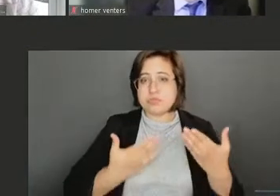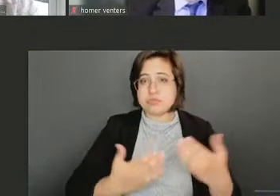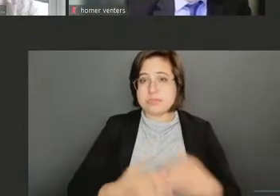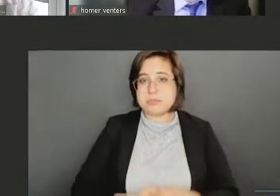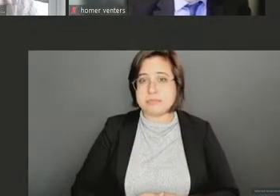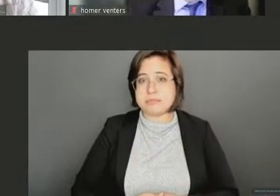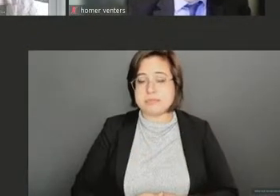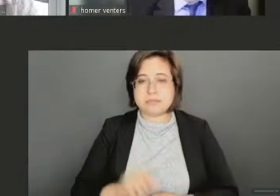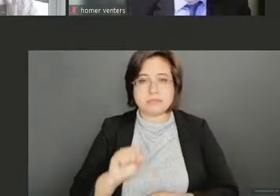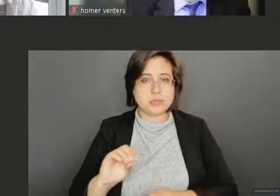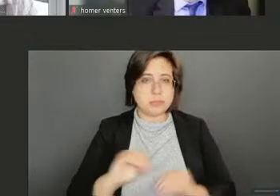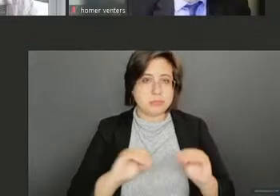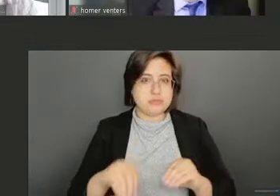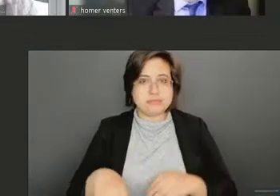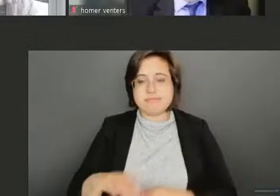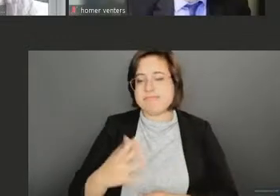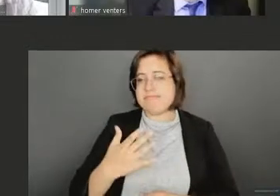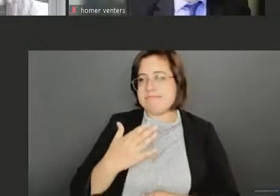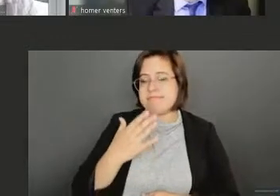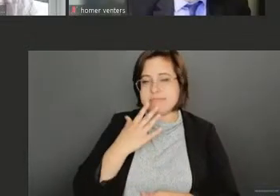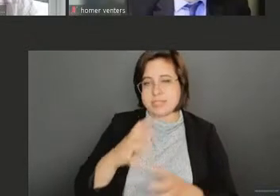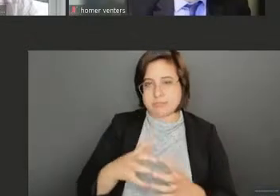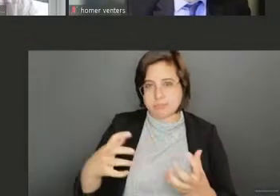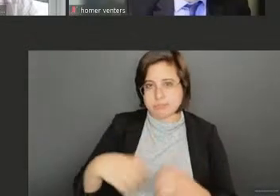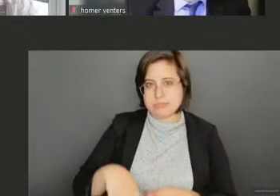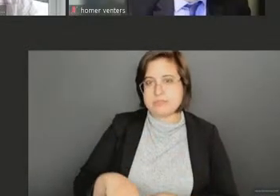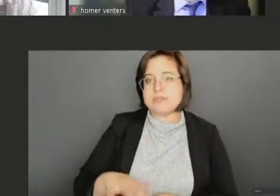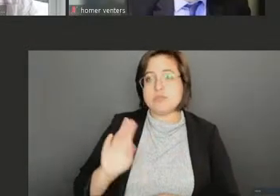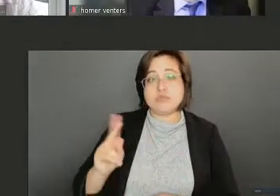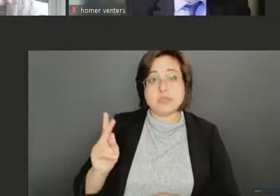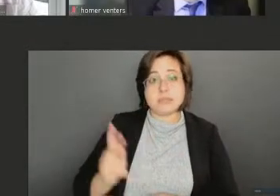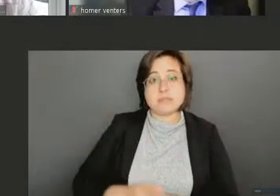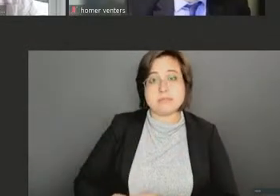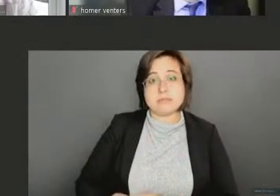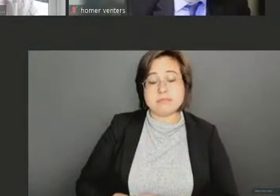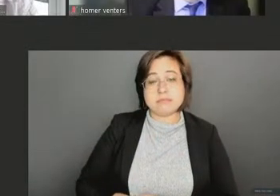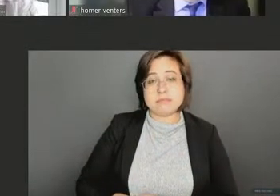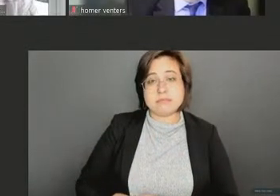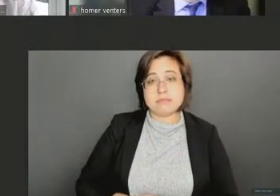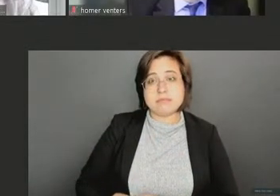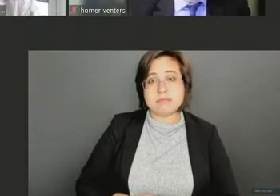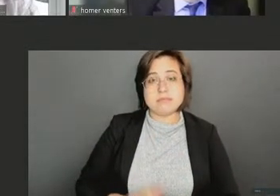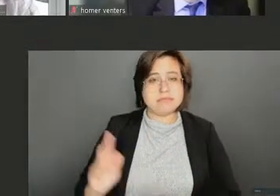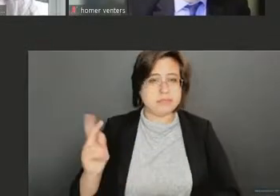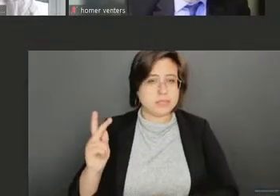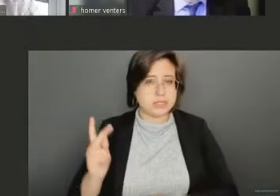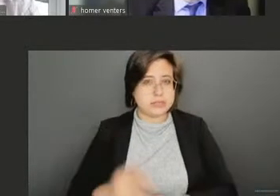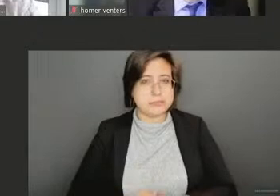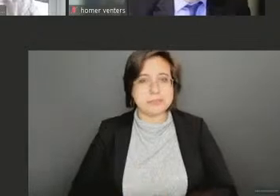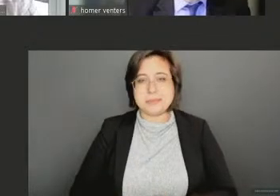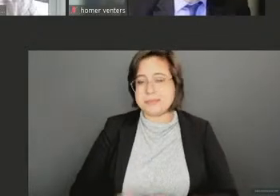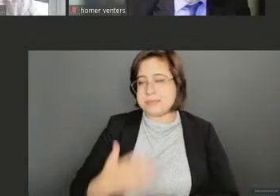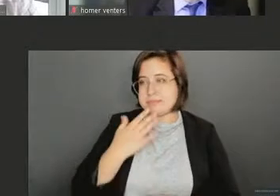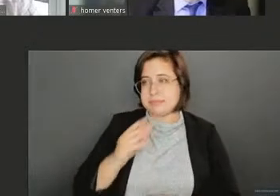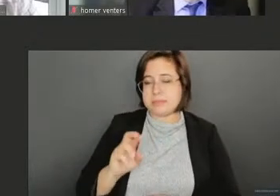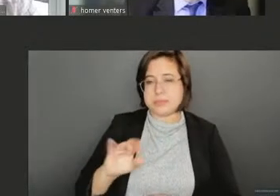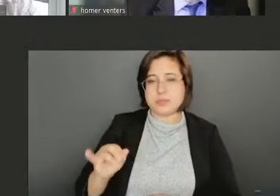So moved. Thank you very much, Mr. Imperato. Do I hear a second? Second. Thank you, Mr.